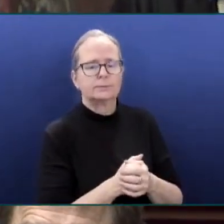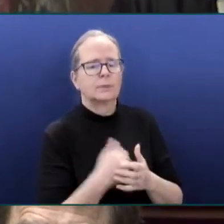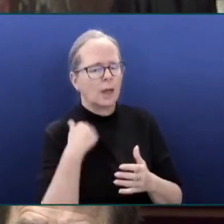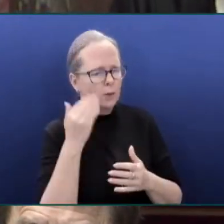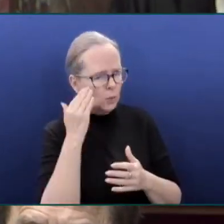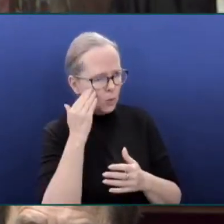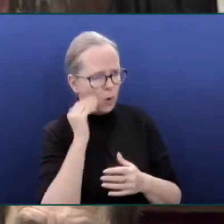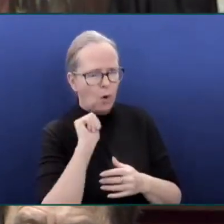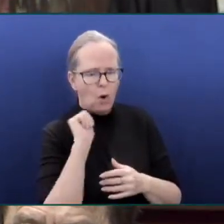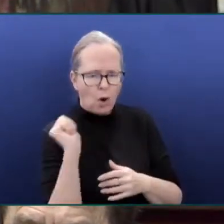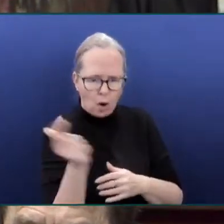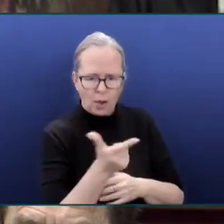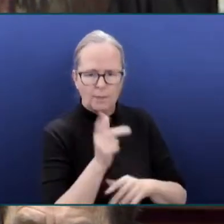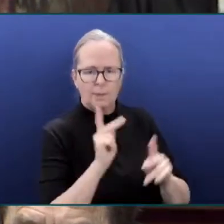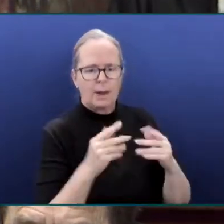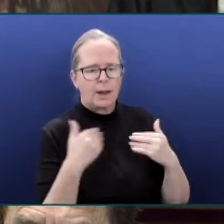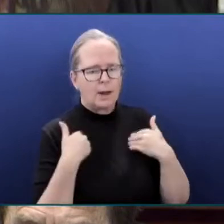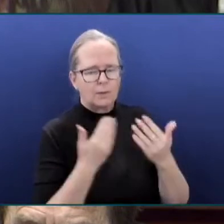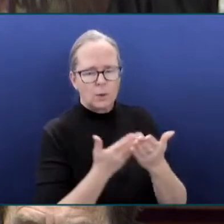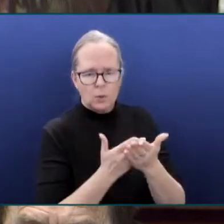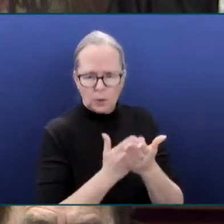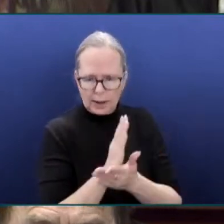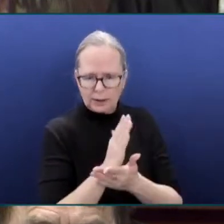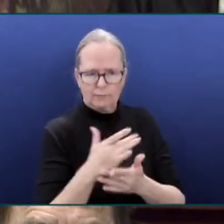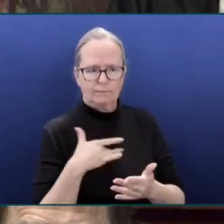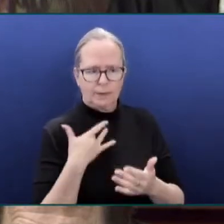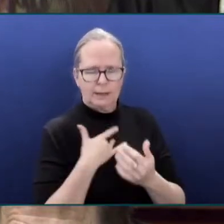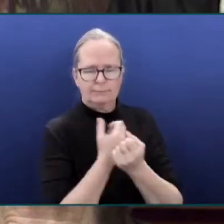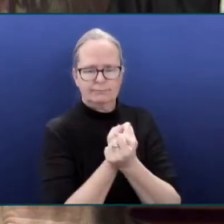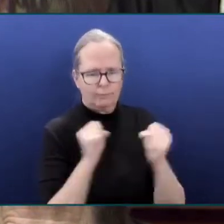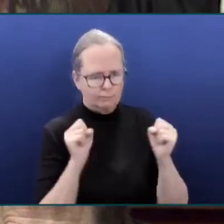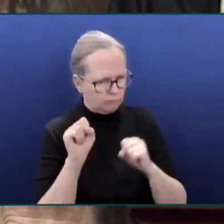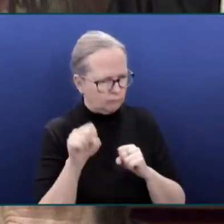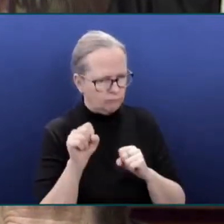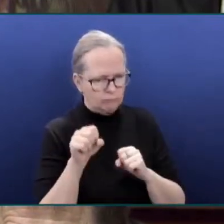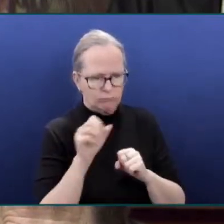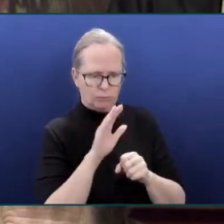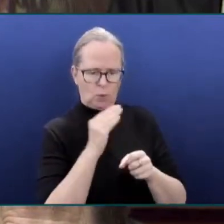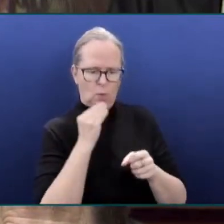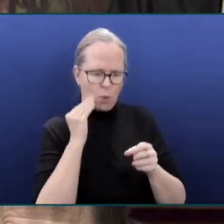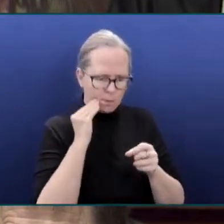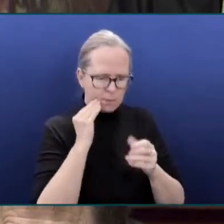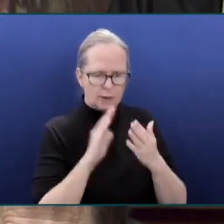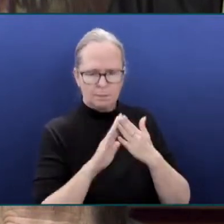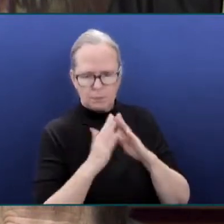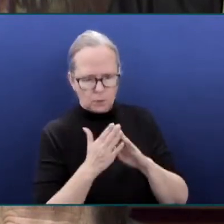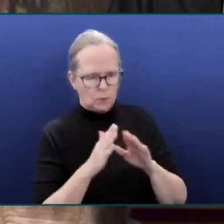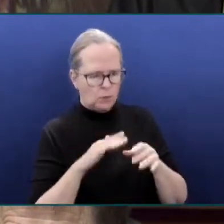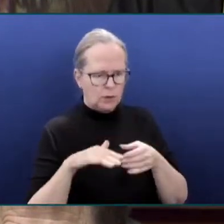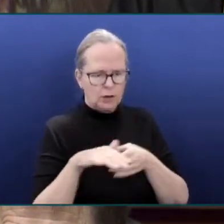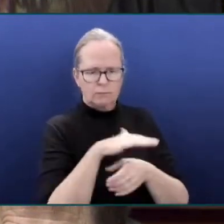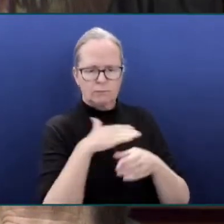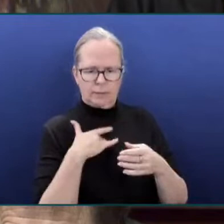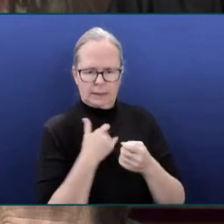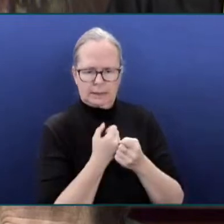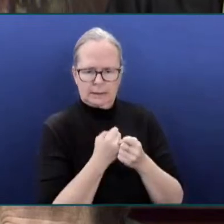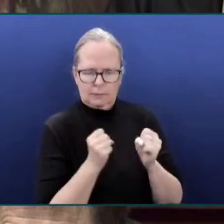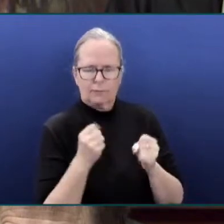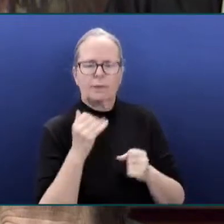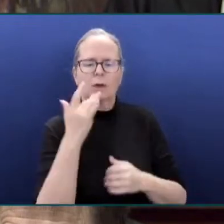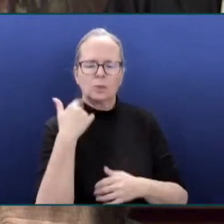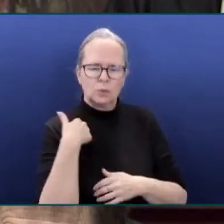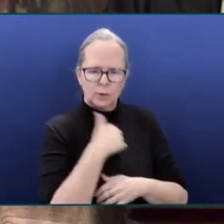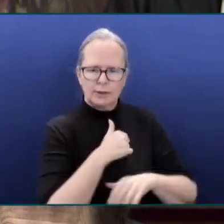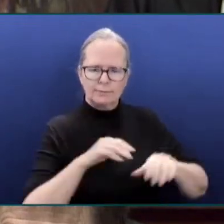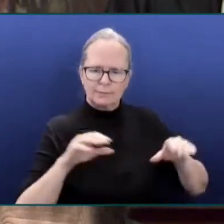hear about the violence in our streets, we know we have to take action, and that's exactly why we're taking the actions that we're taking, Mr. Speaker. It's exactly